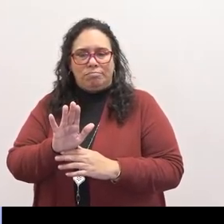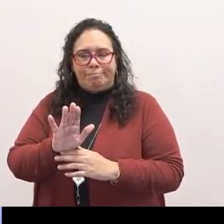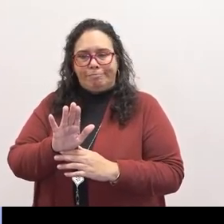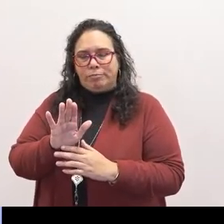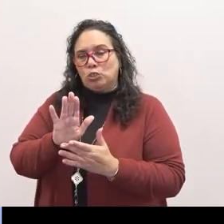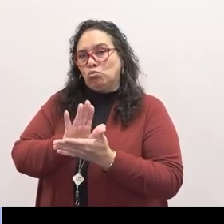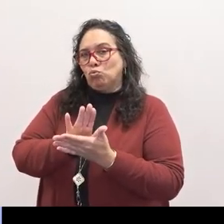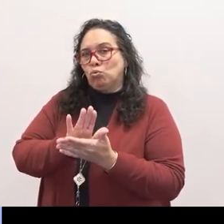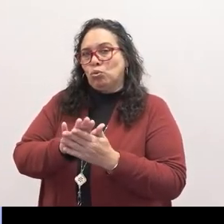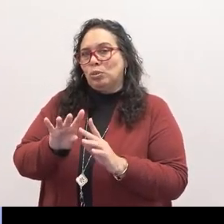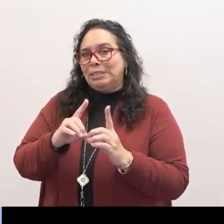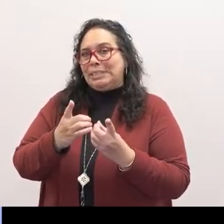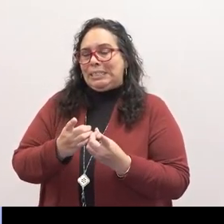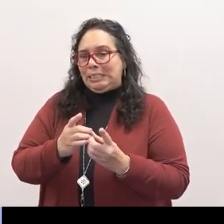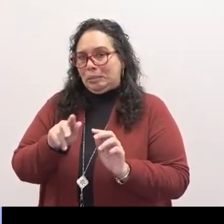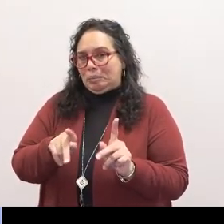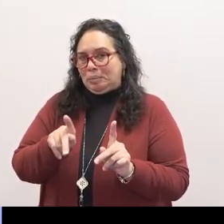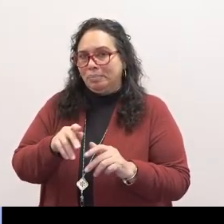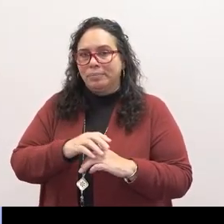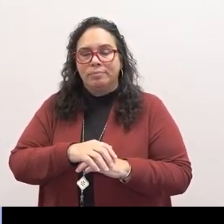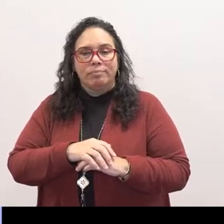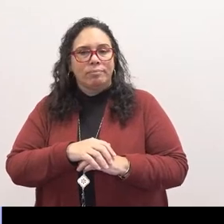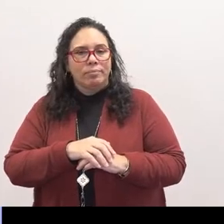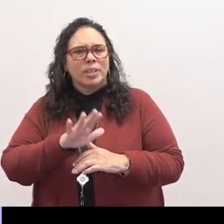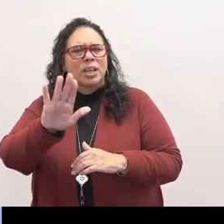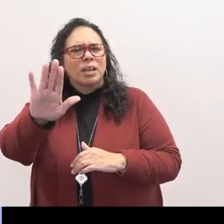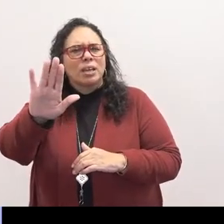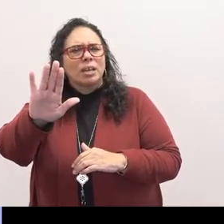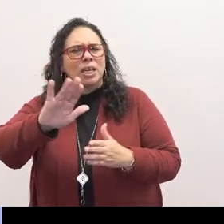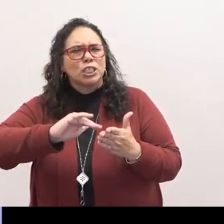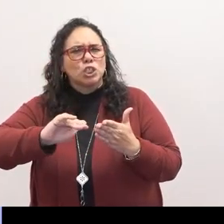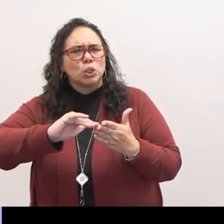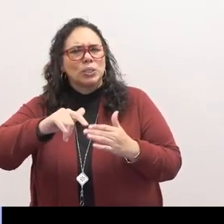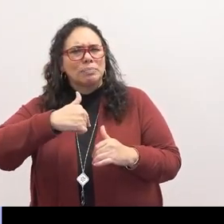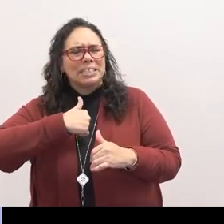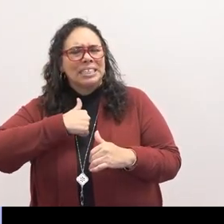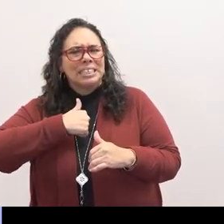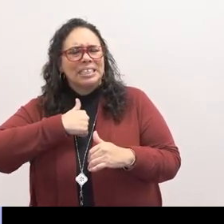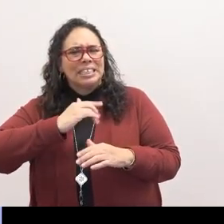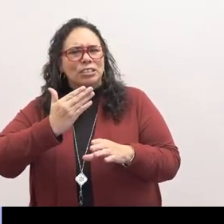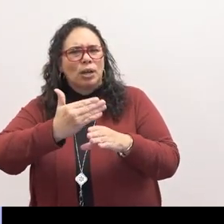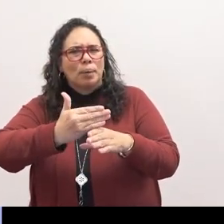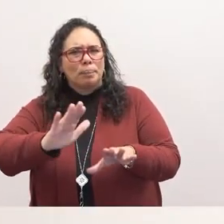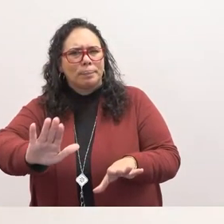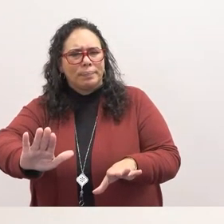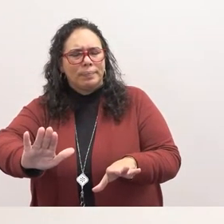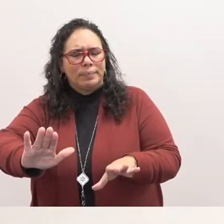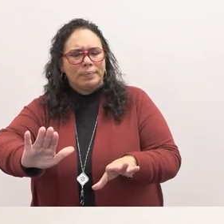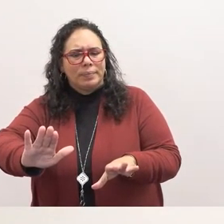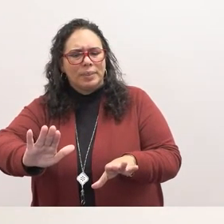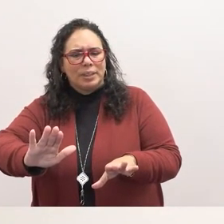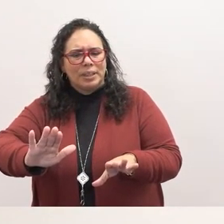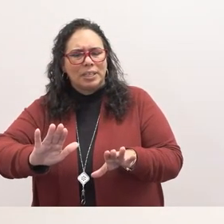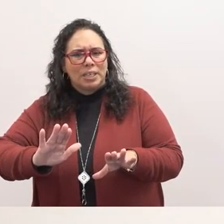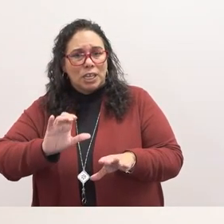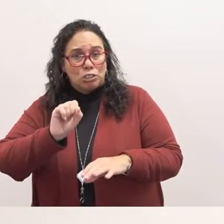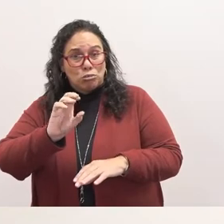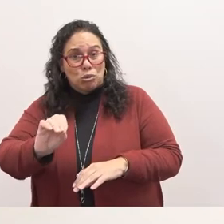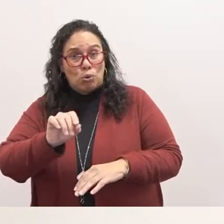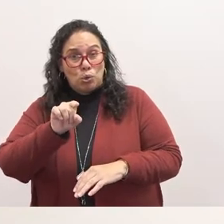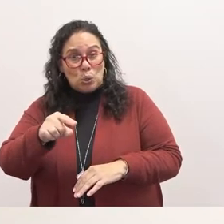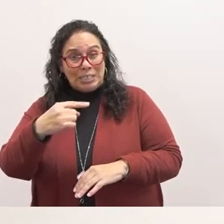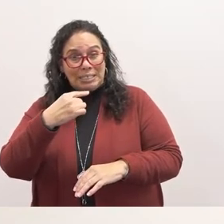rules. You can also go to... Excuse me. Yes. Can I just interject just a little bit? Please. So you're